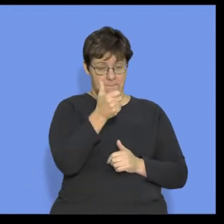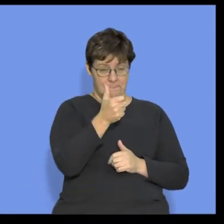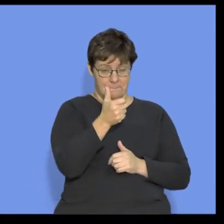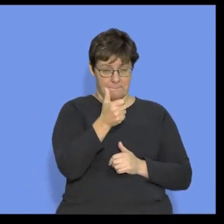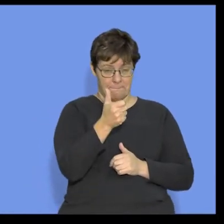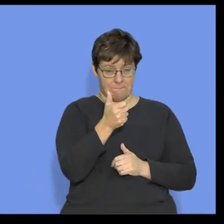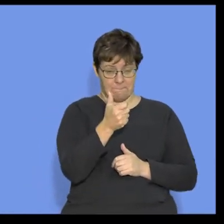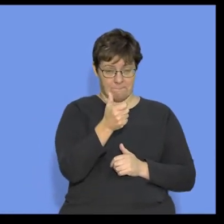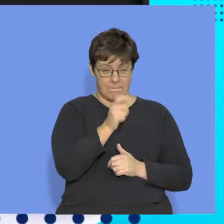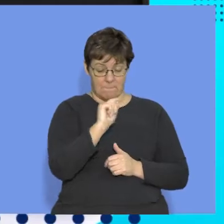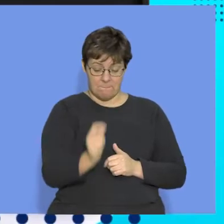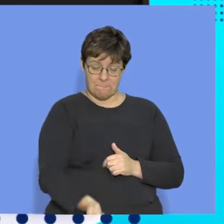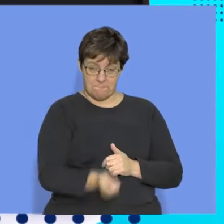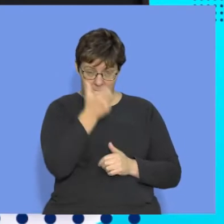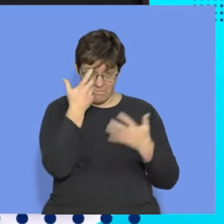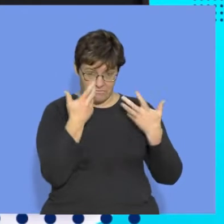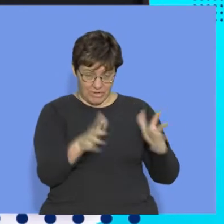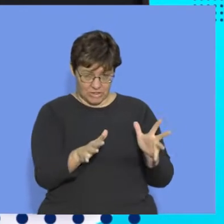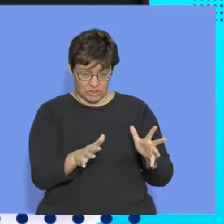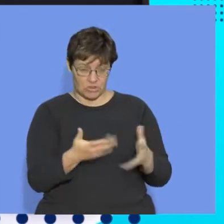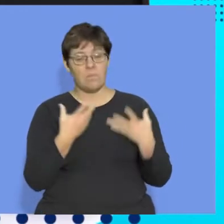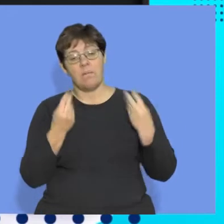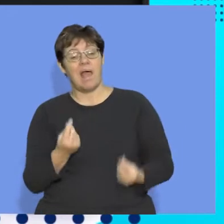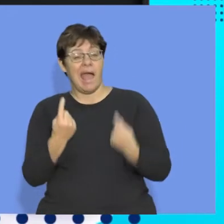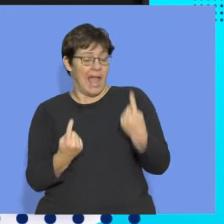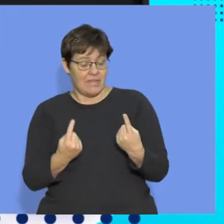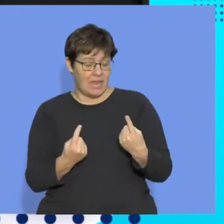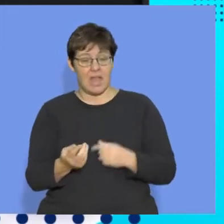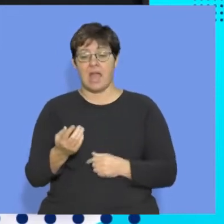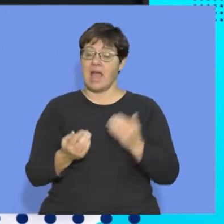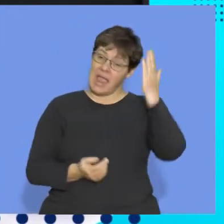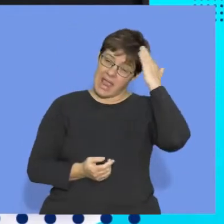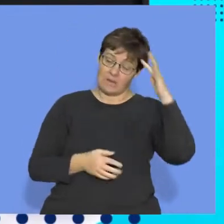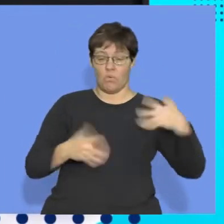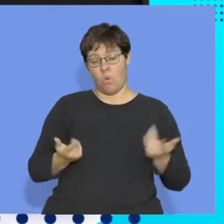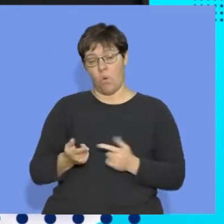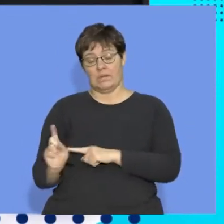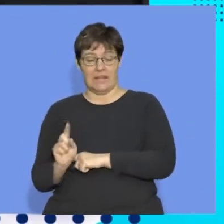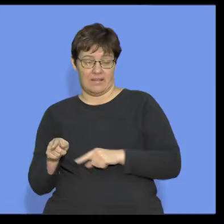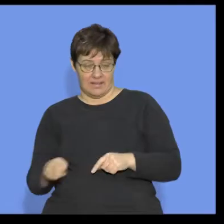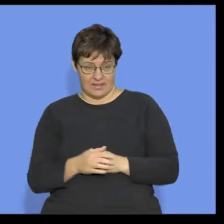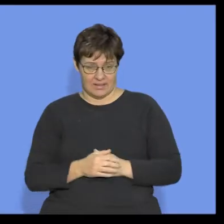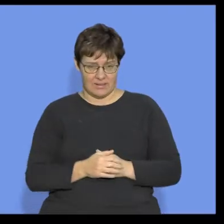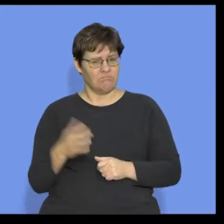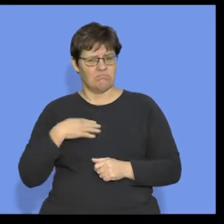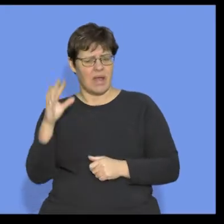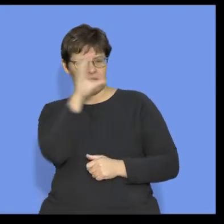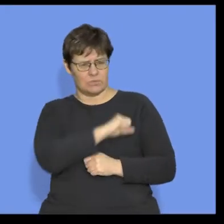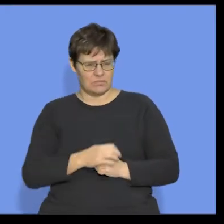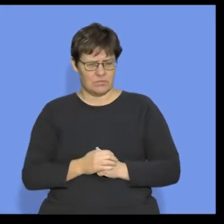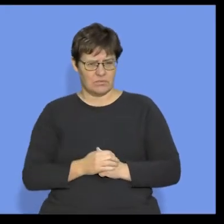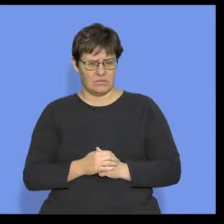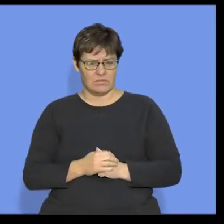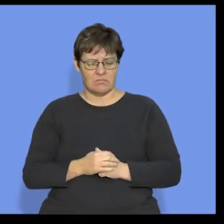coin. If we toss a coin, we can get what? Head or tail. And here we're